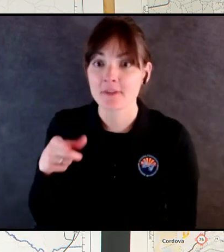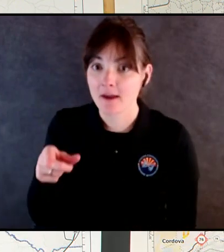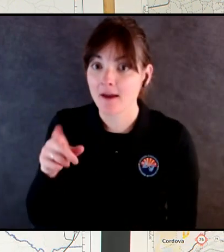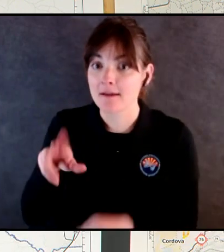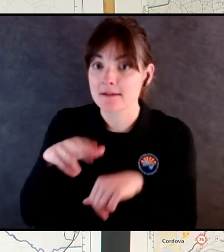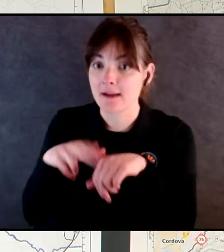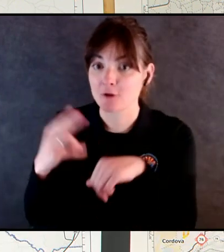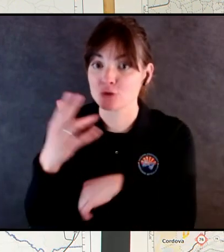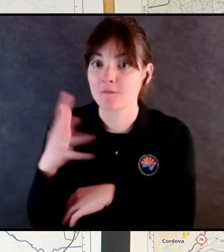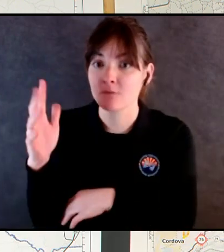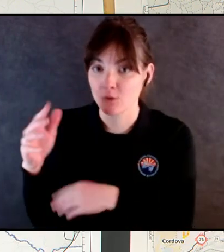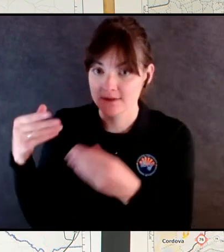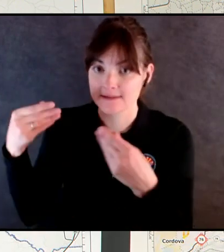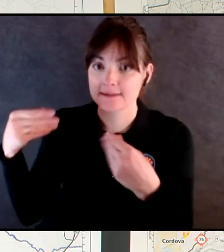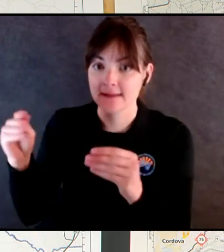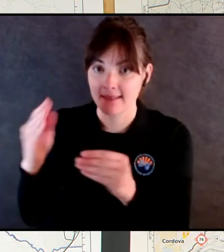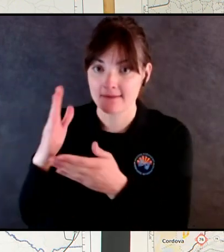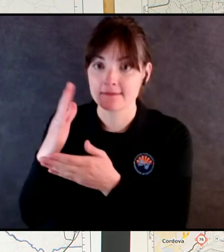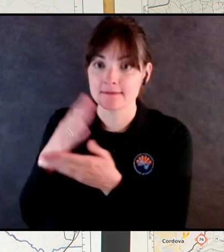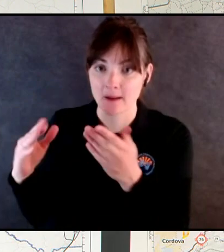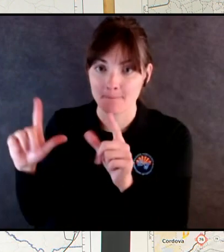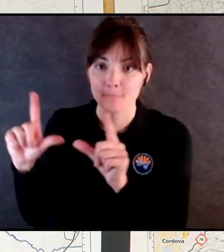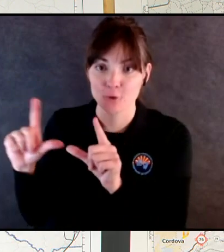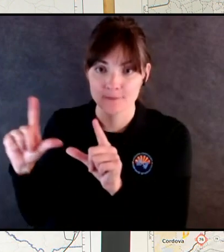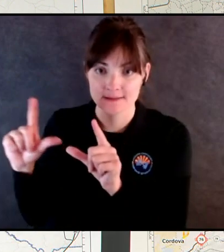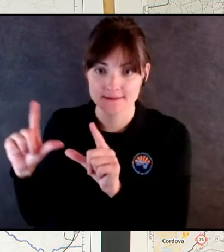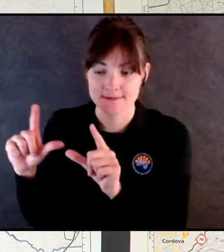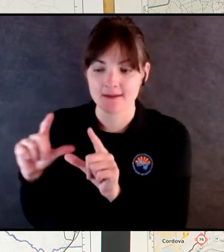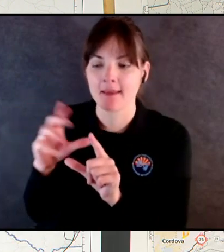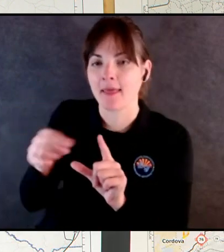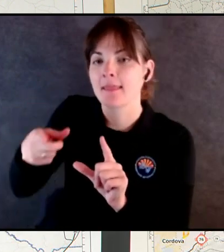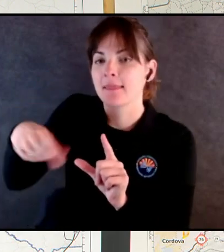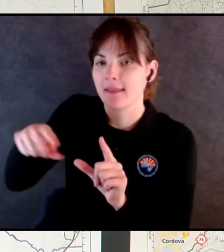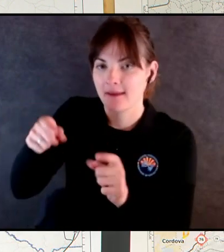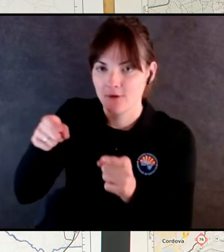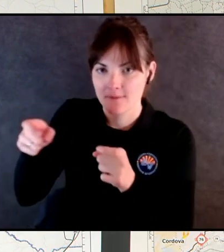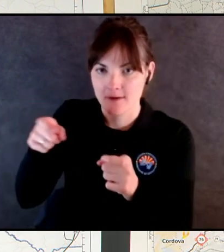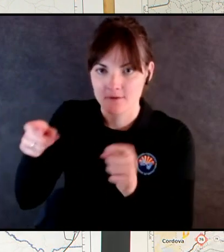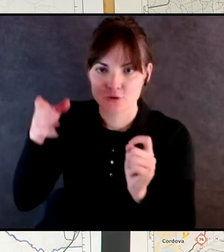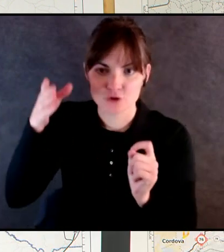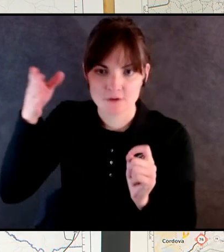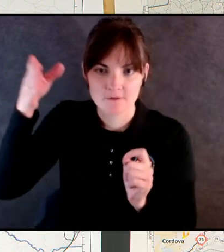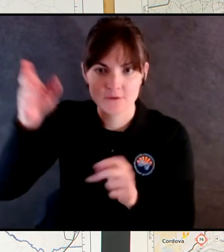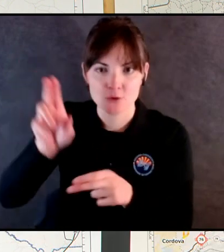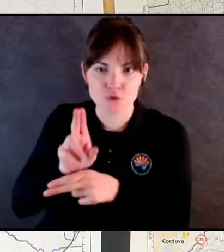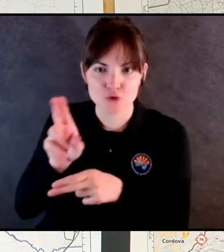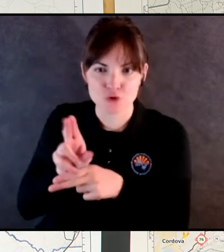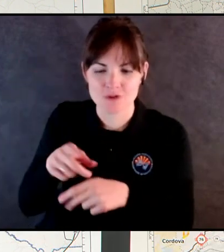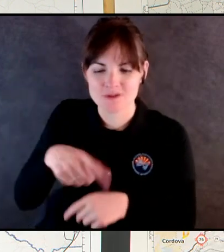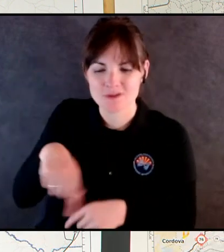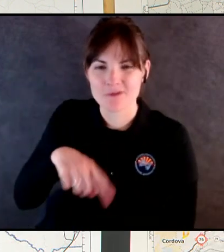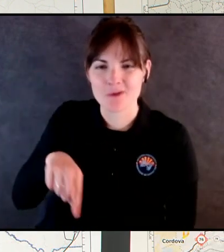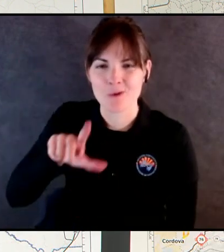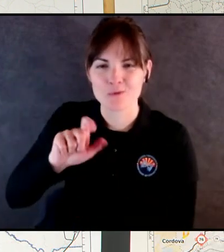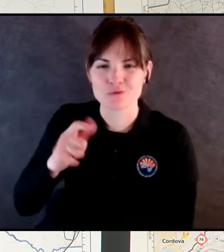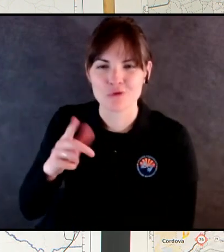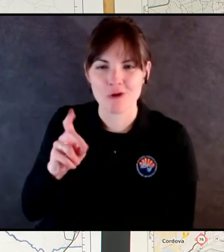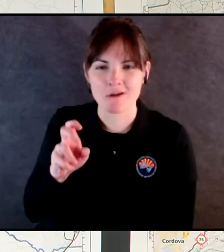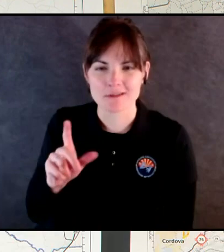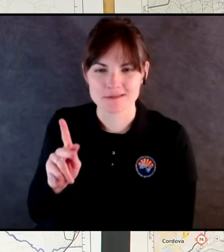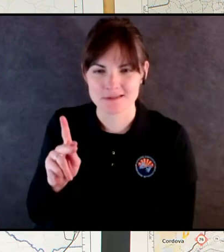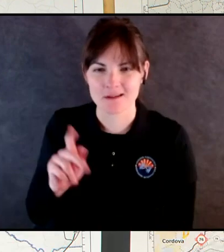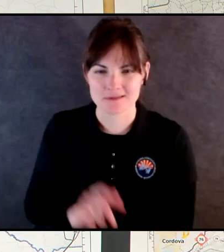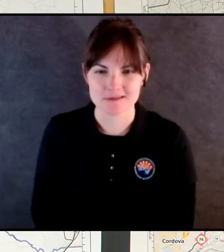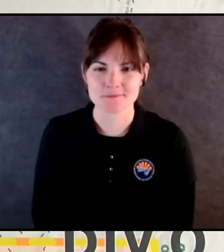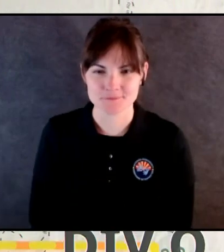then they are the ones managing the future use of those log decks. So moving down into the